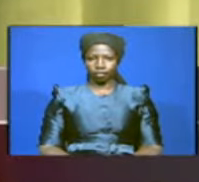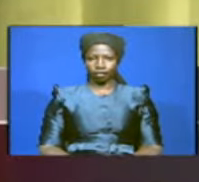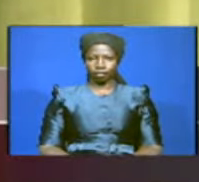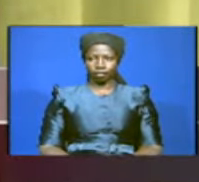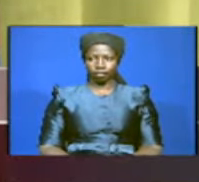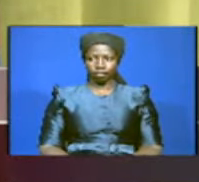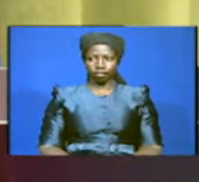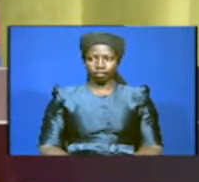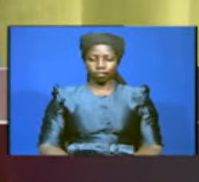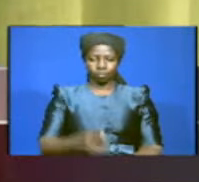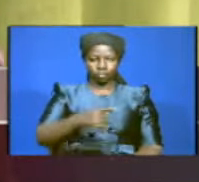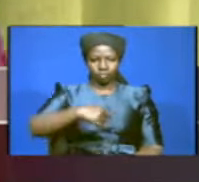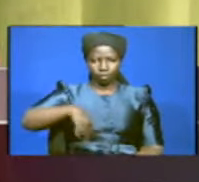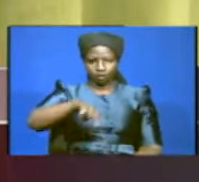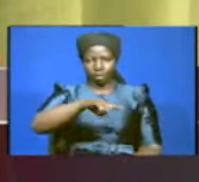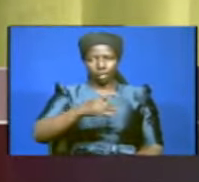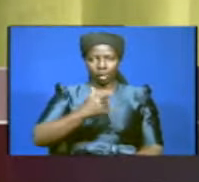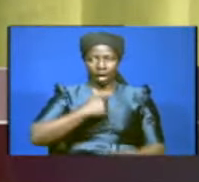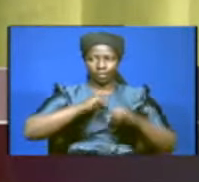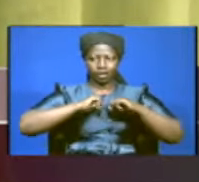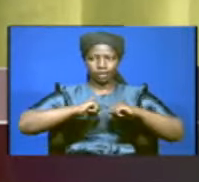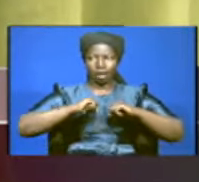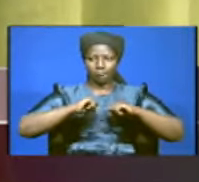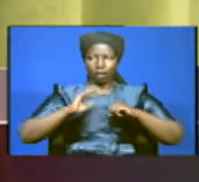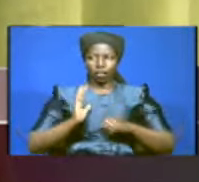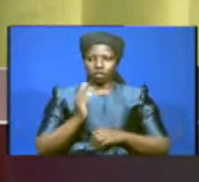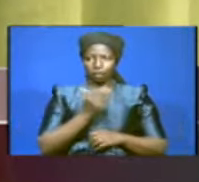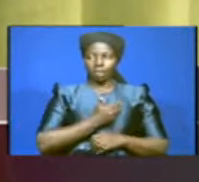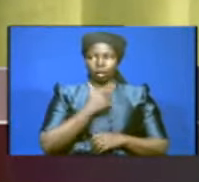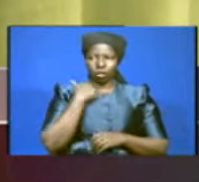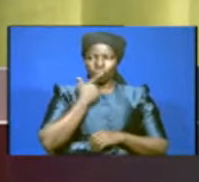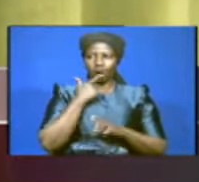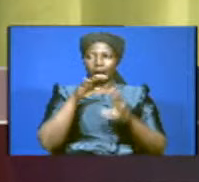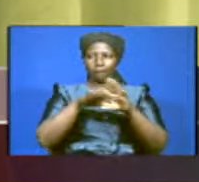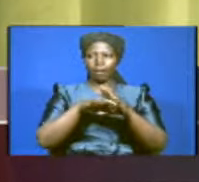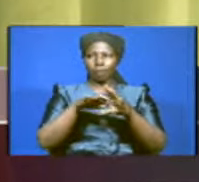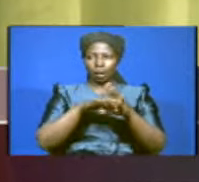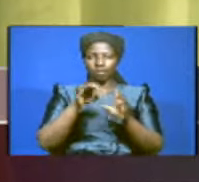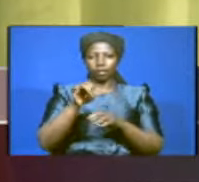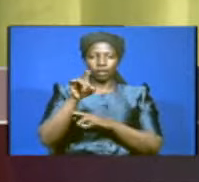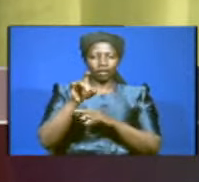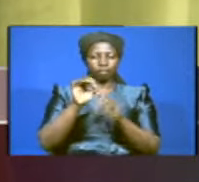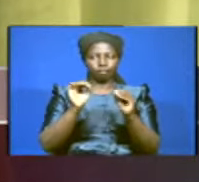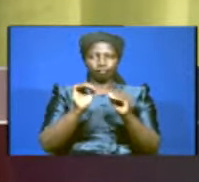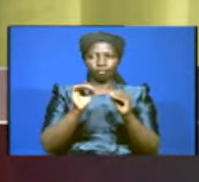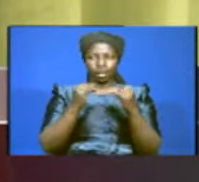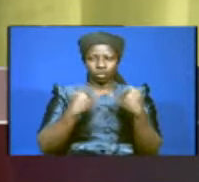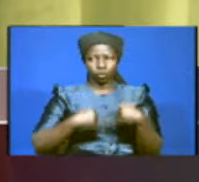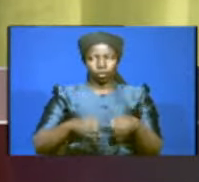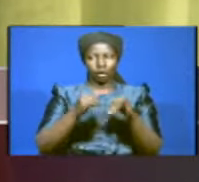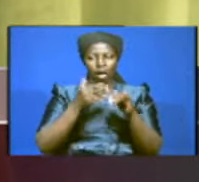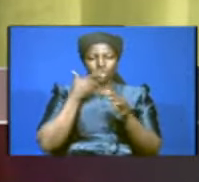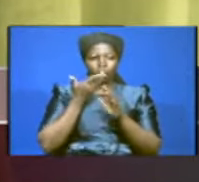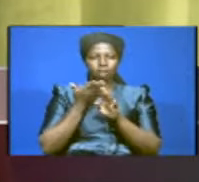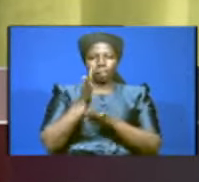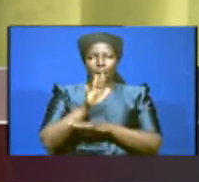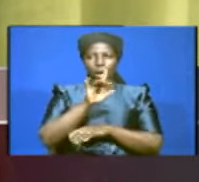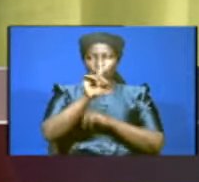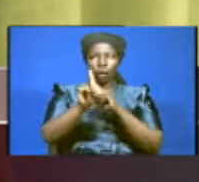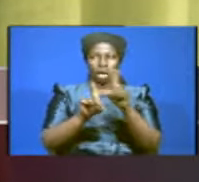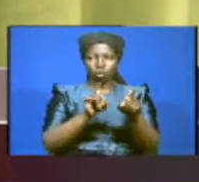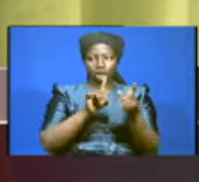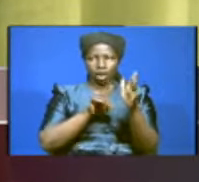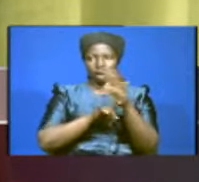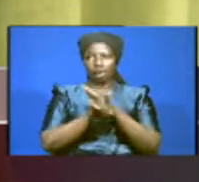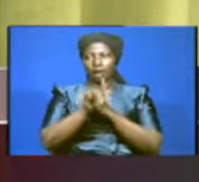We have chairmen of committees who are not members of the executive attempting to answer questions in parliament. It completely doesn't